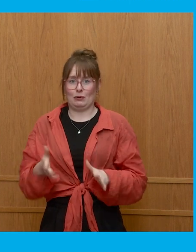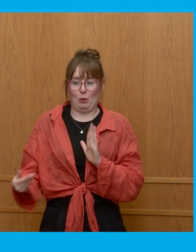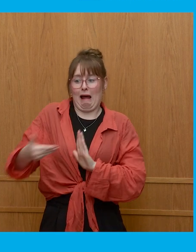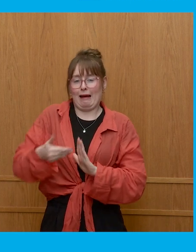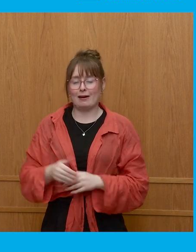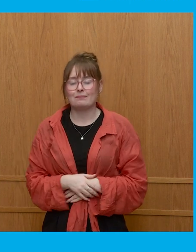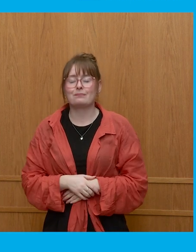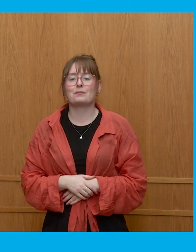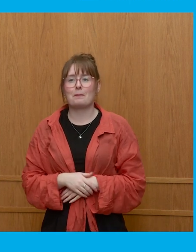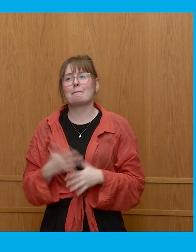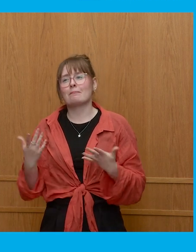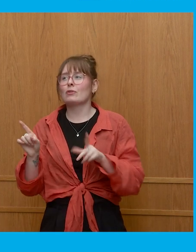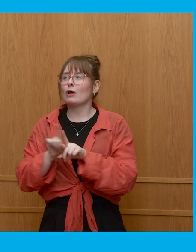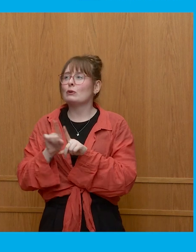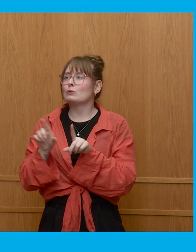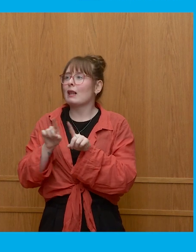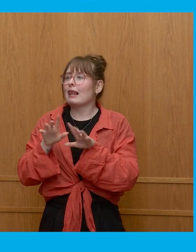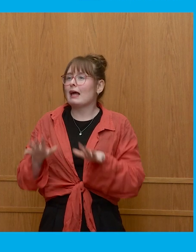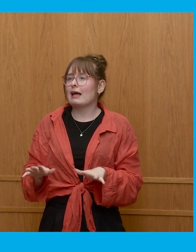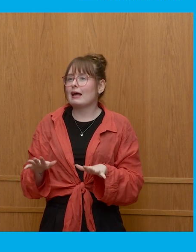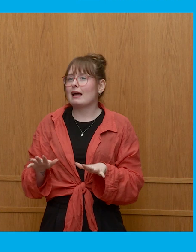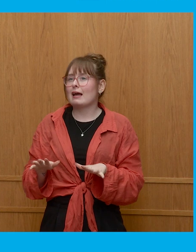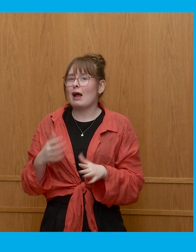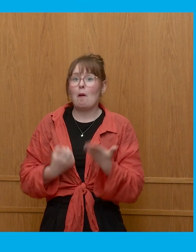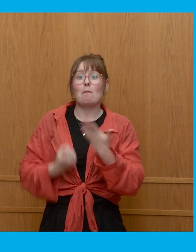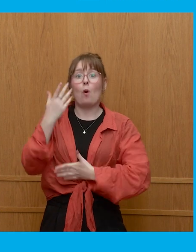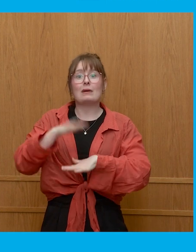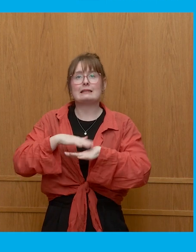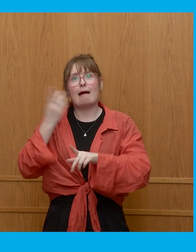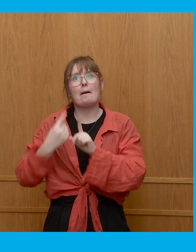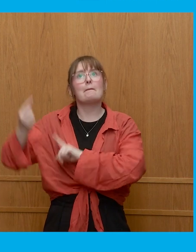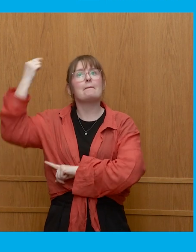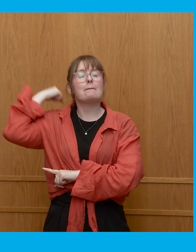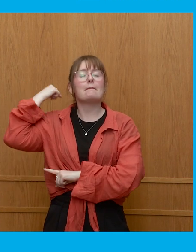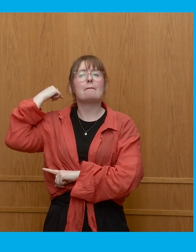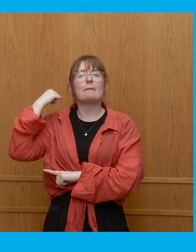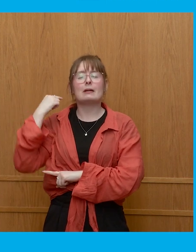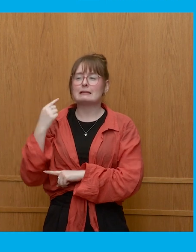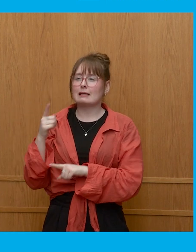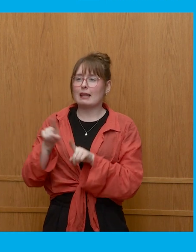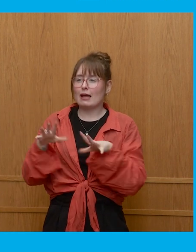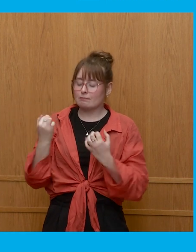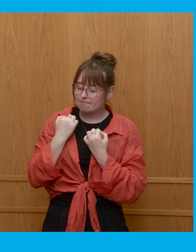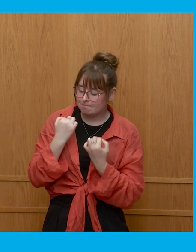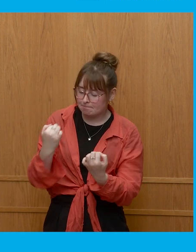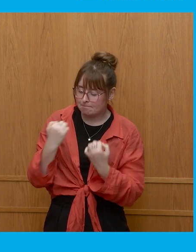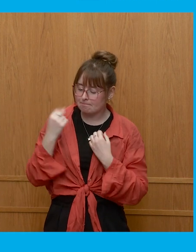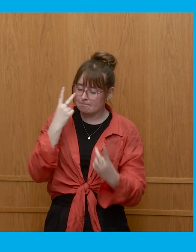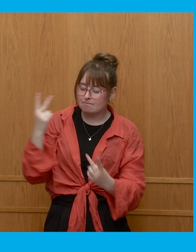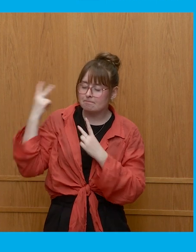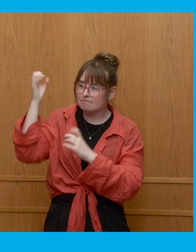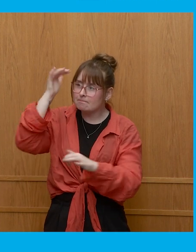a story of a moment in time, which actually, in many ways, I was reflecting. It was almost like conceiving